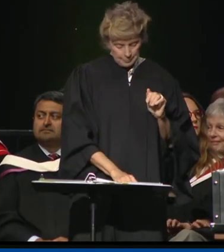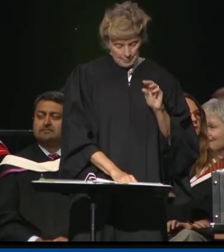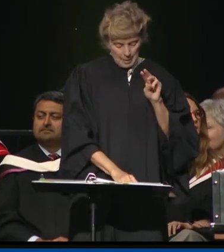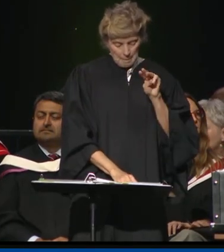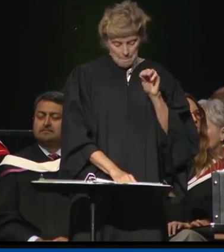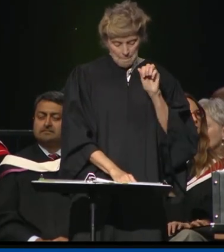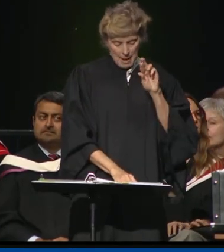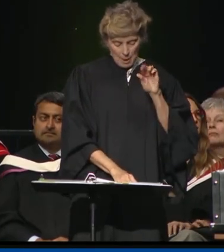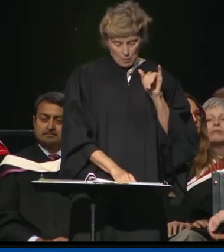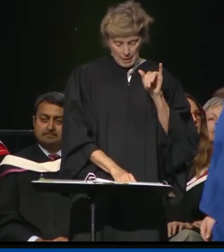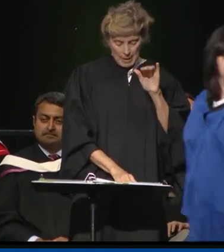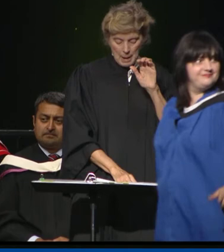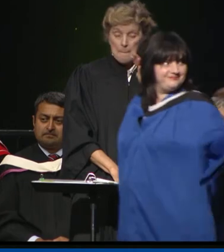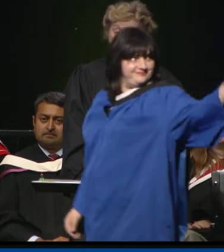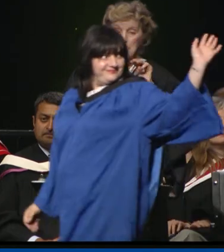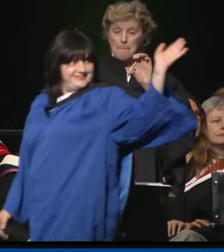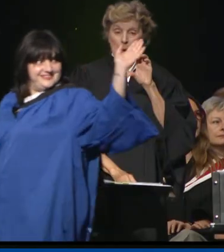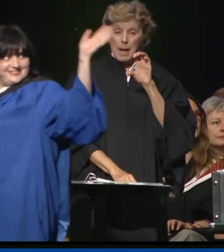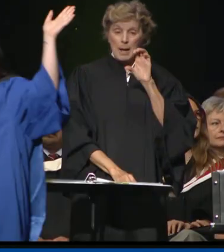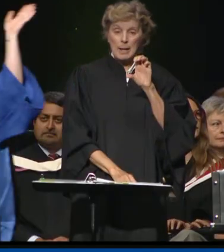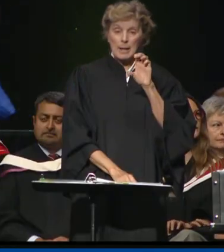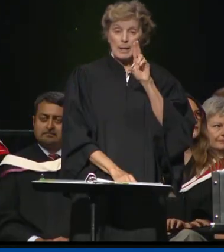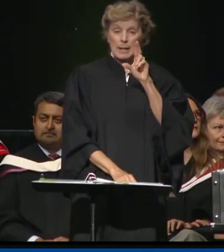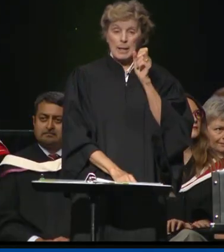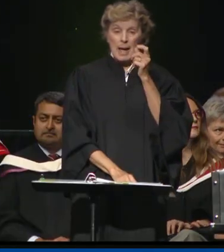Mary McCusker, with distinction.